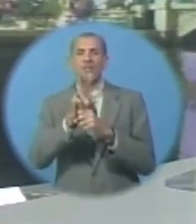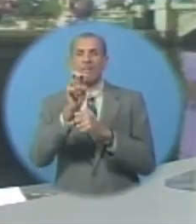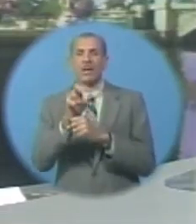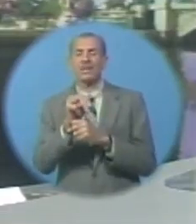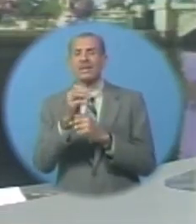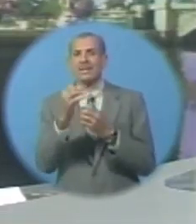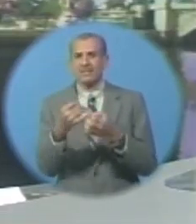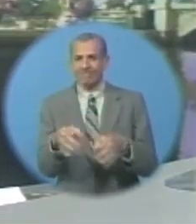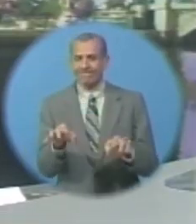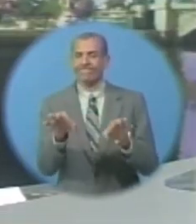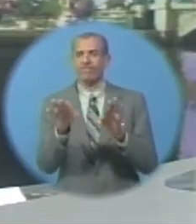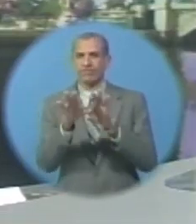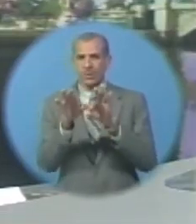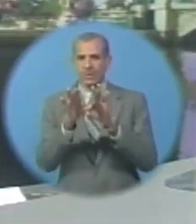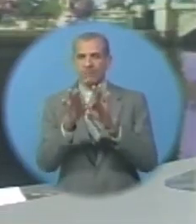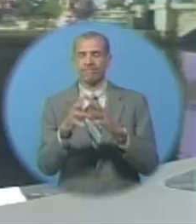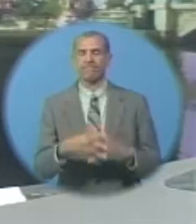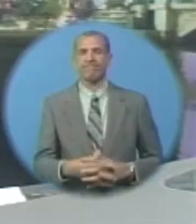is ideal.